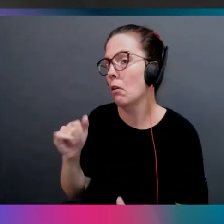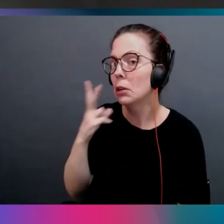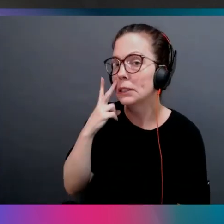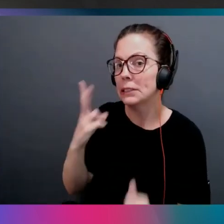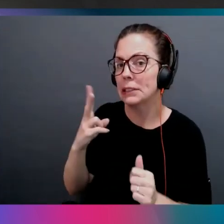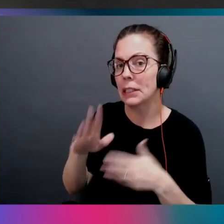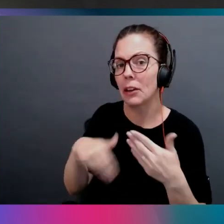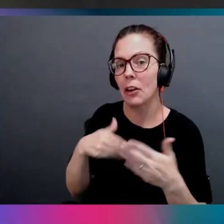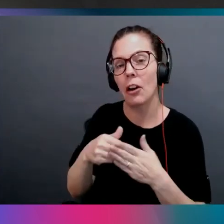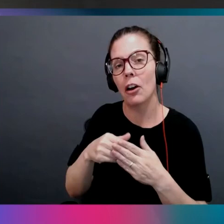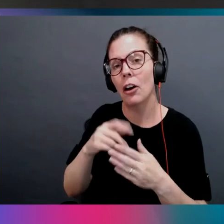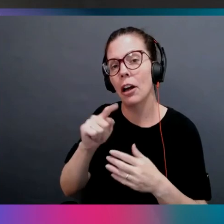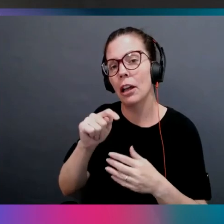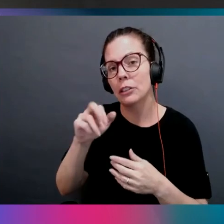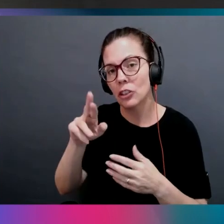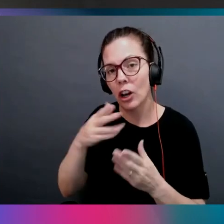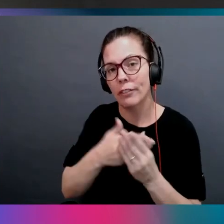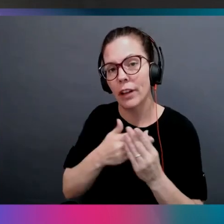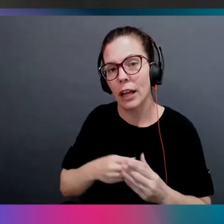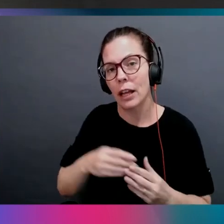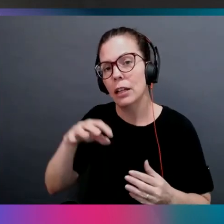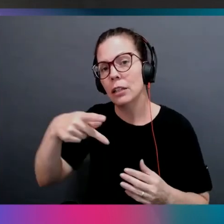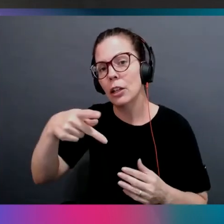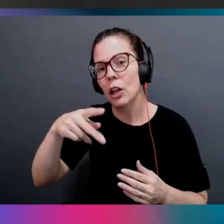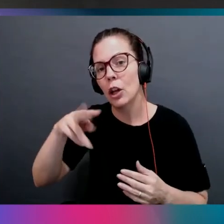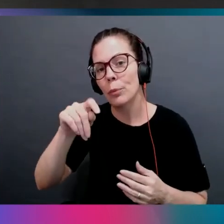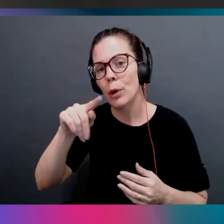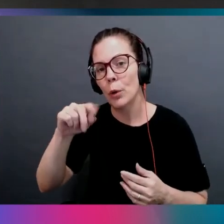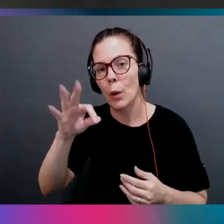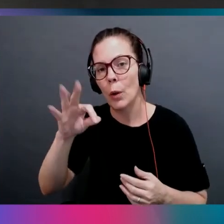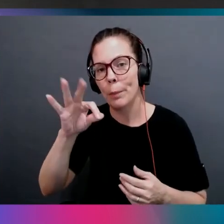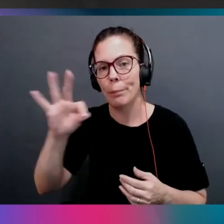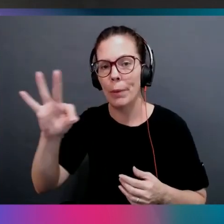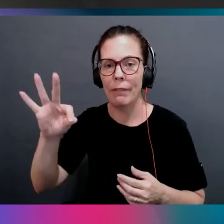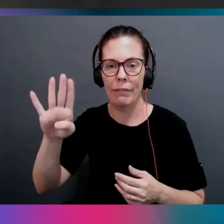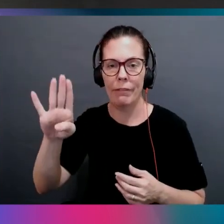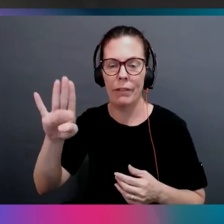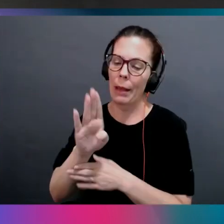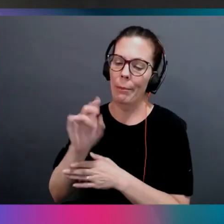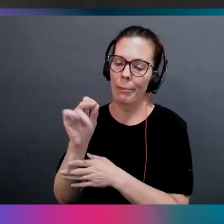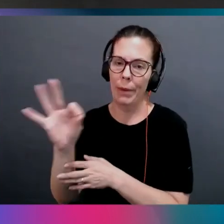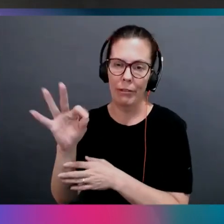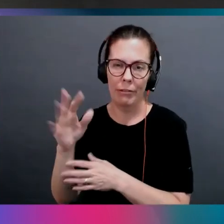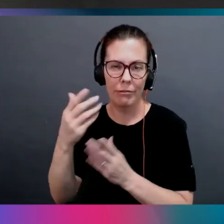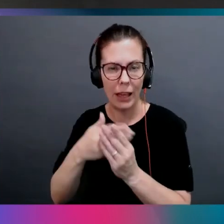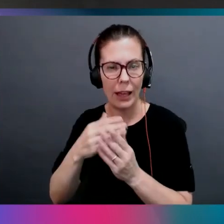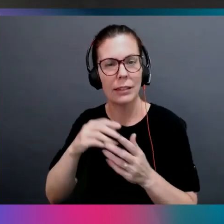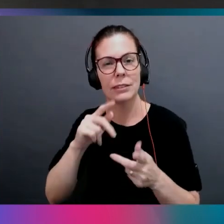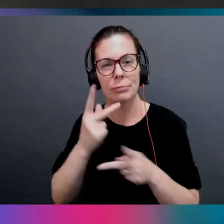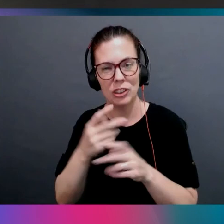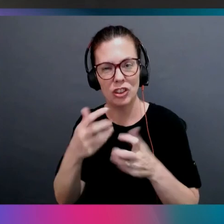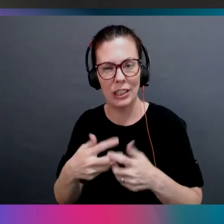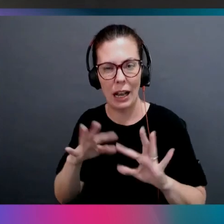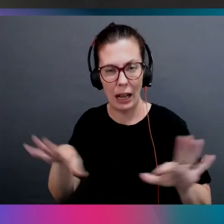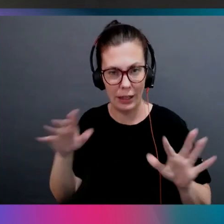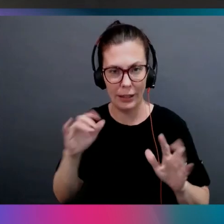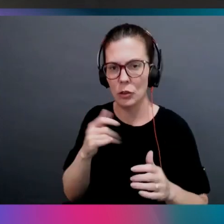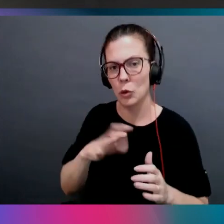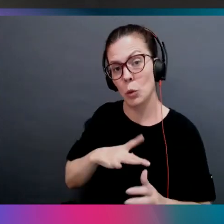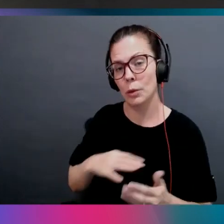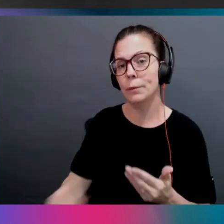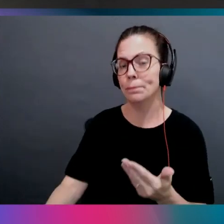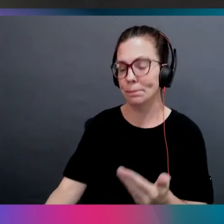files, protobuf files, factorization machines, so the image and so forth. This is really cool. Yeah, it's pretty cool